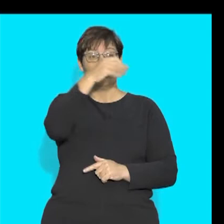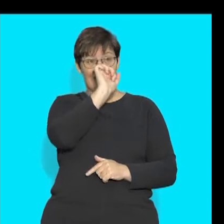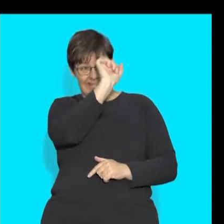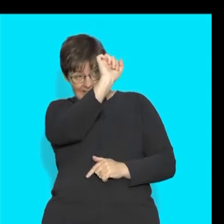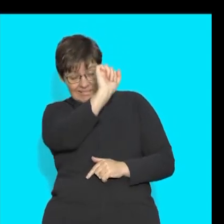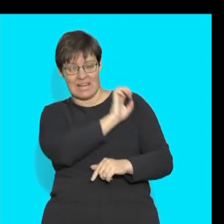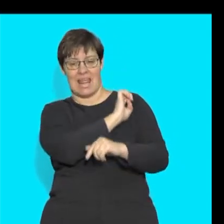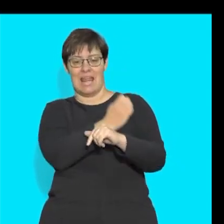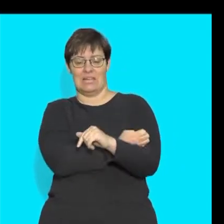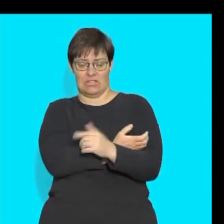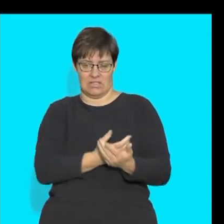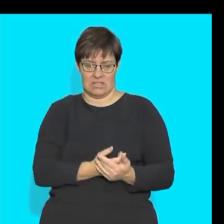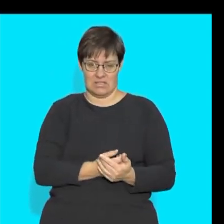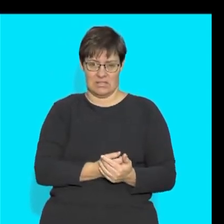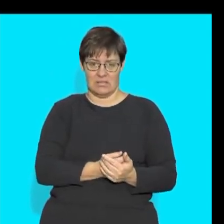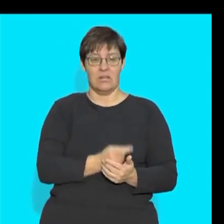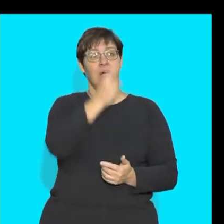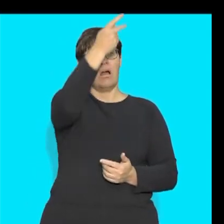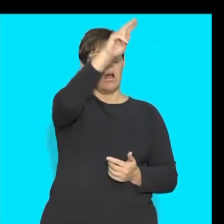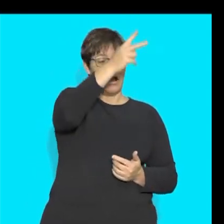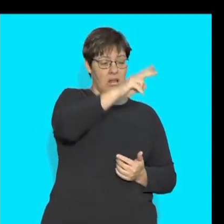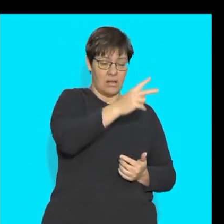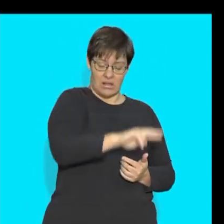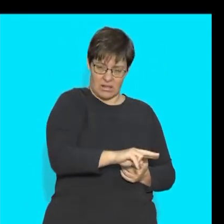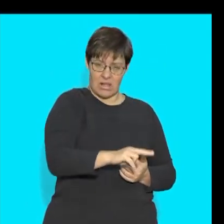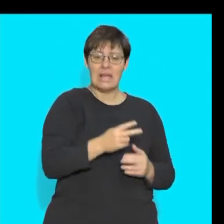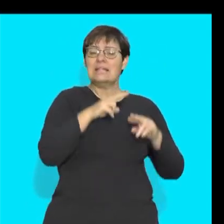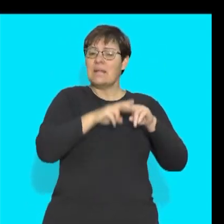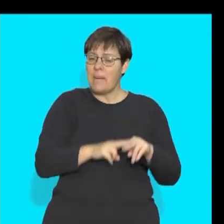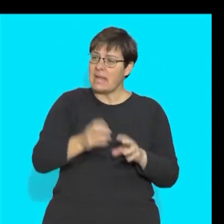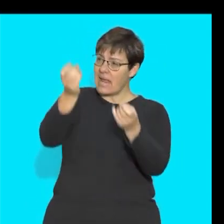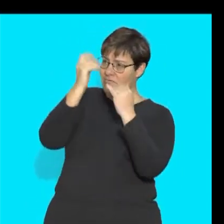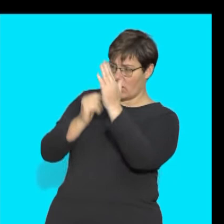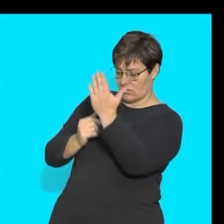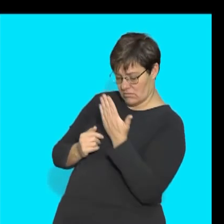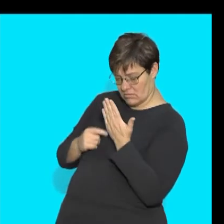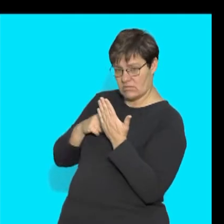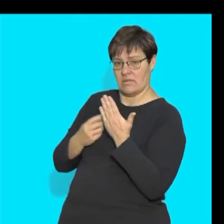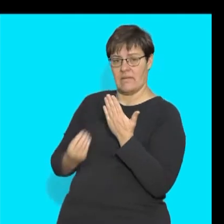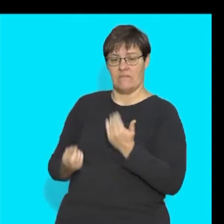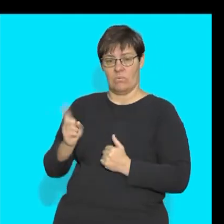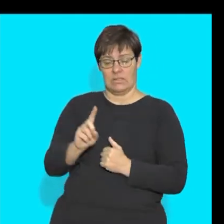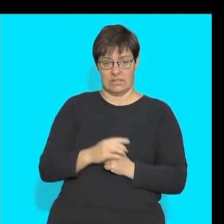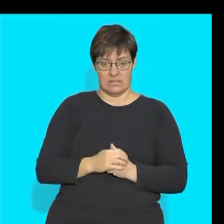photon. Which version of it we use depends on the information we're given.